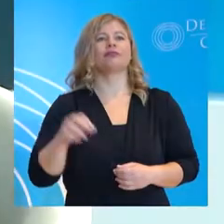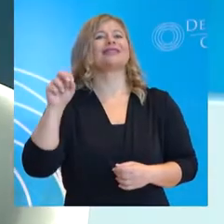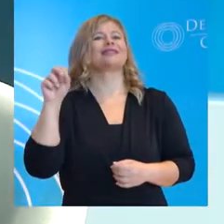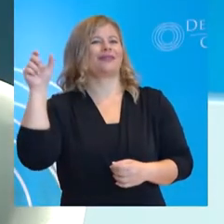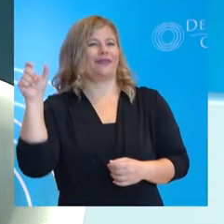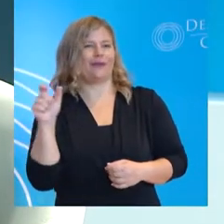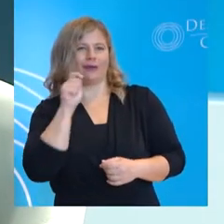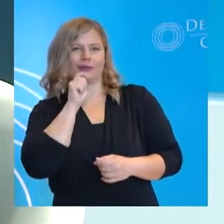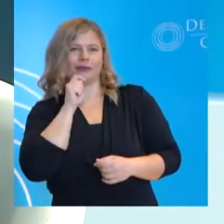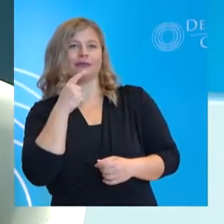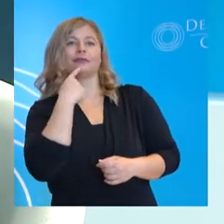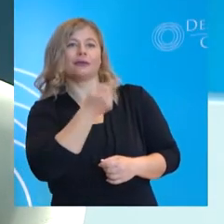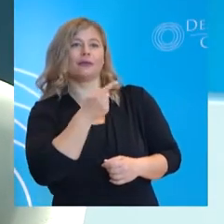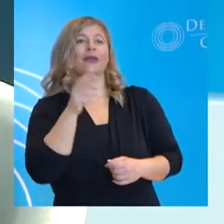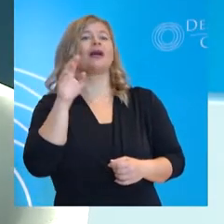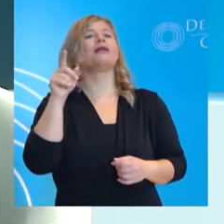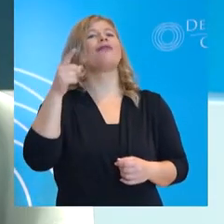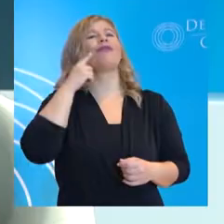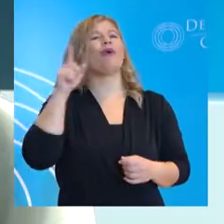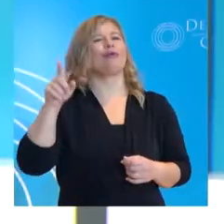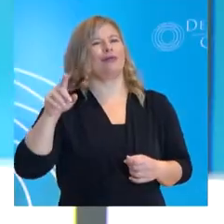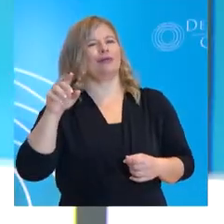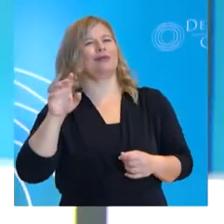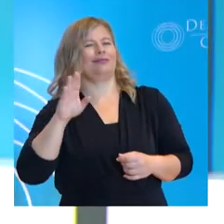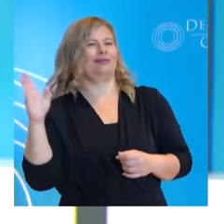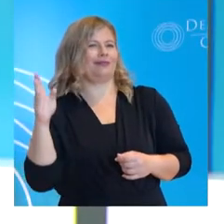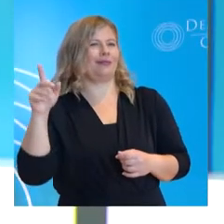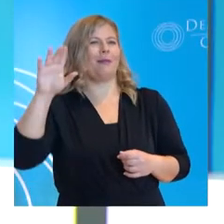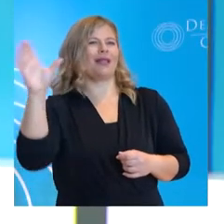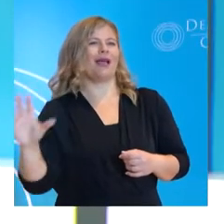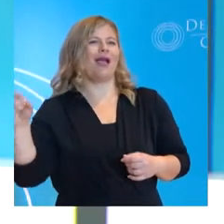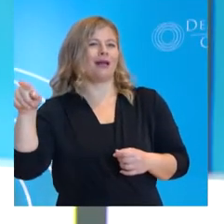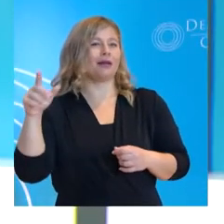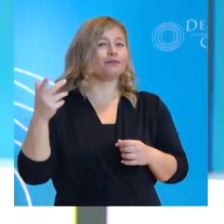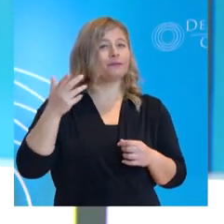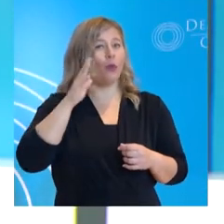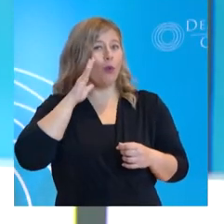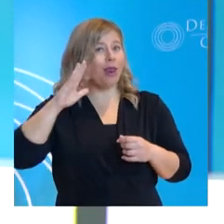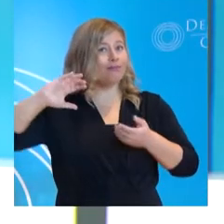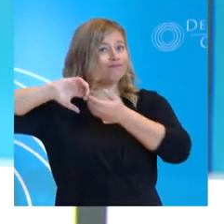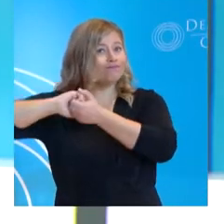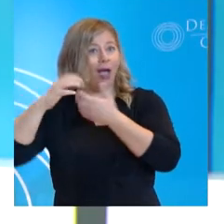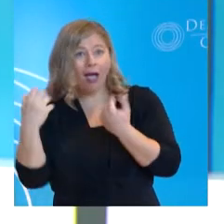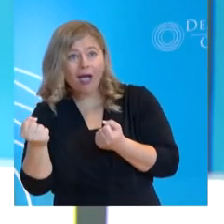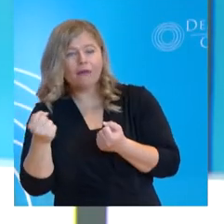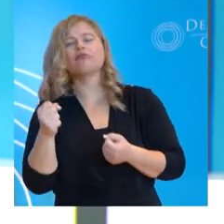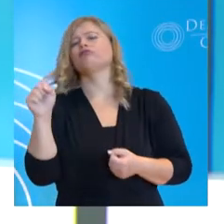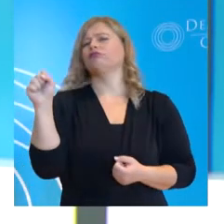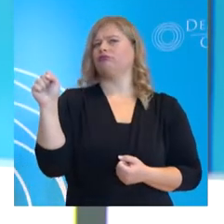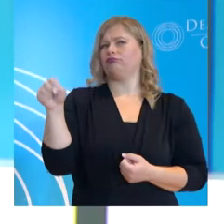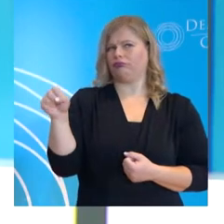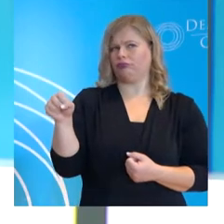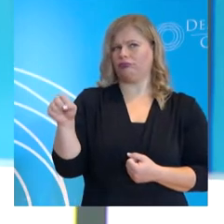the anxiety? I don't quite understand. First of all, there is no quote unquote